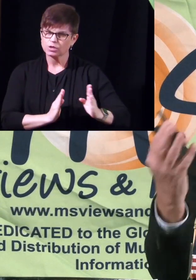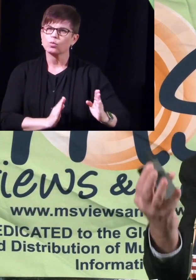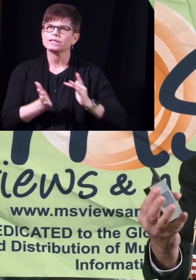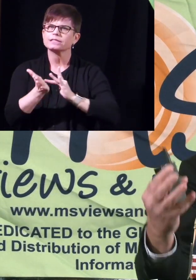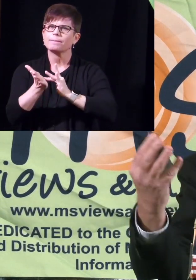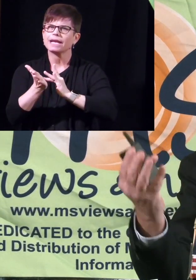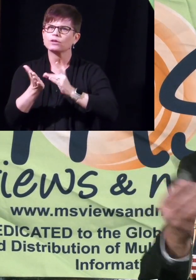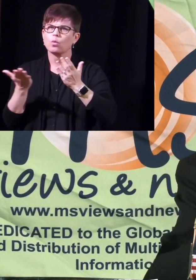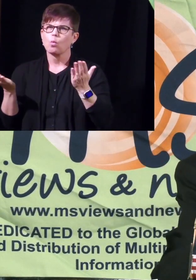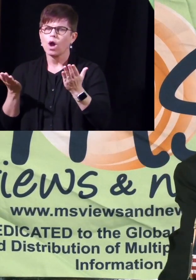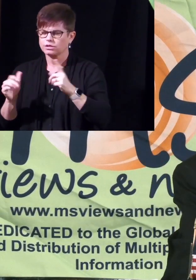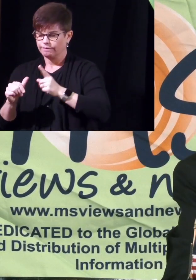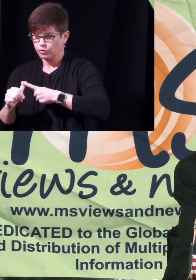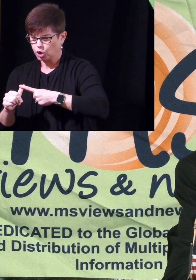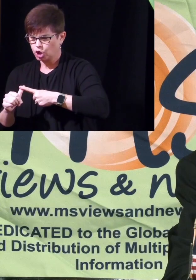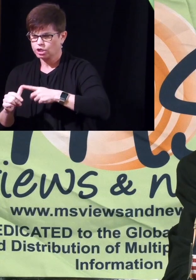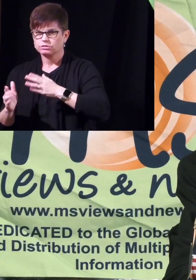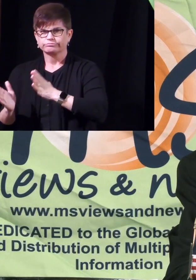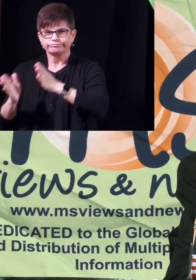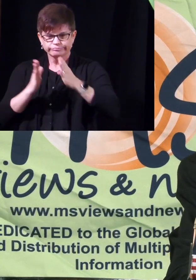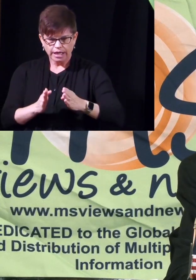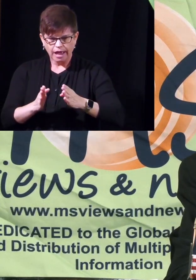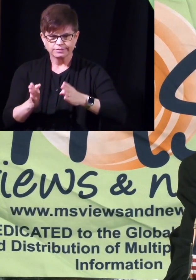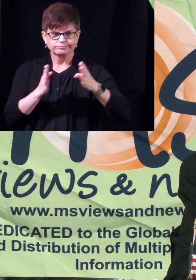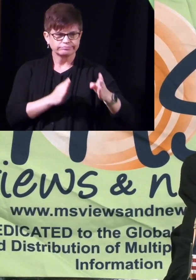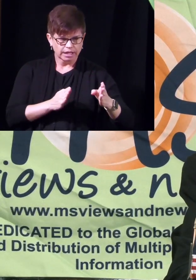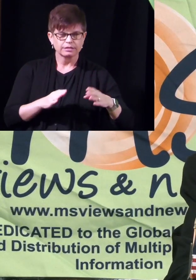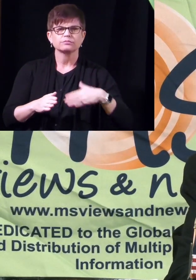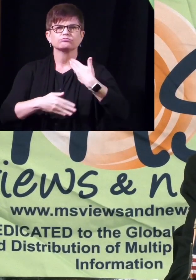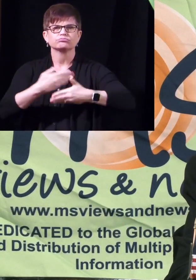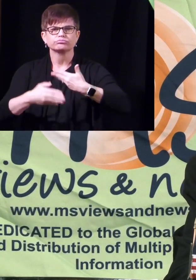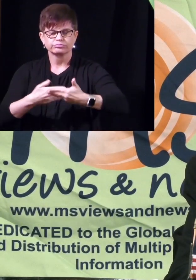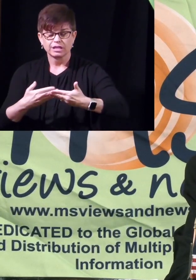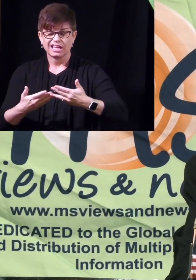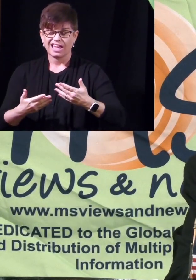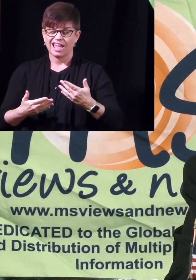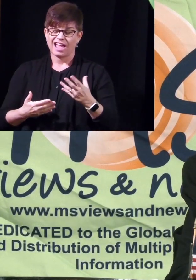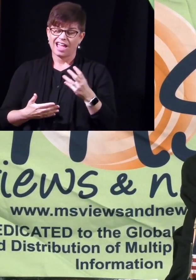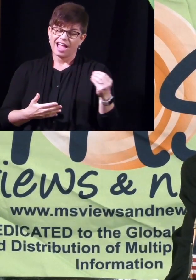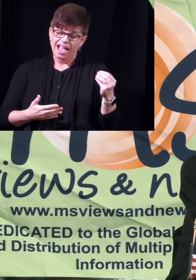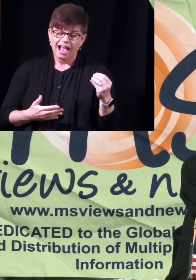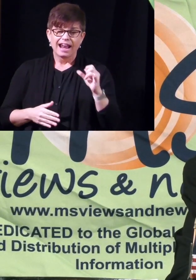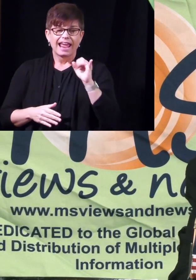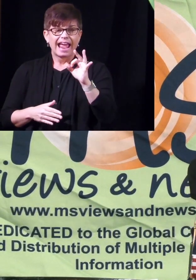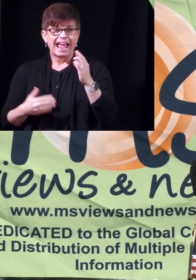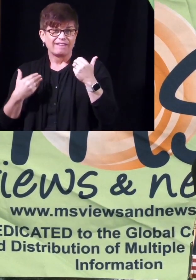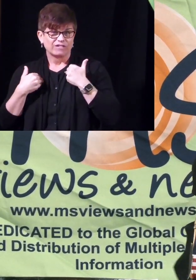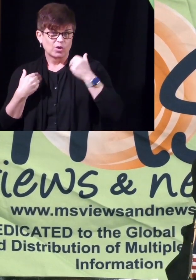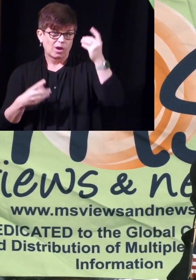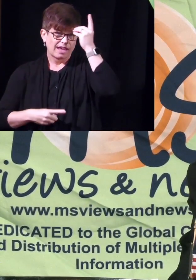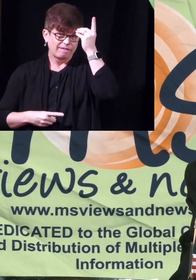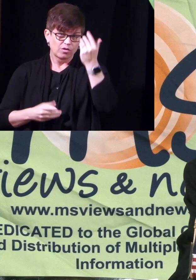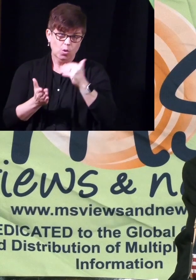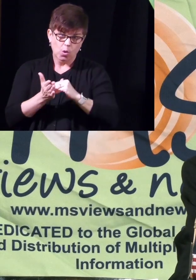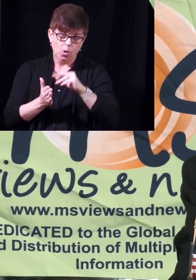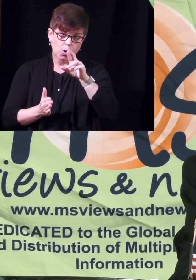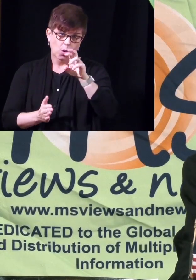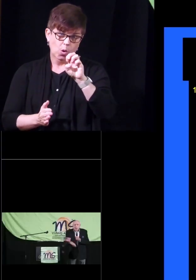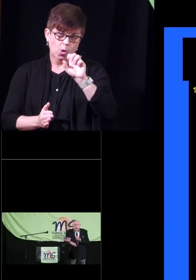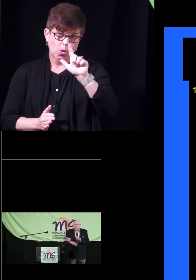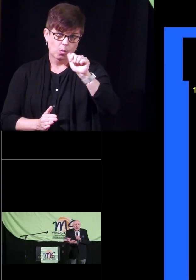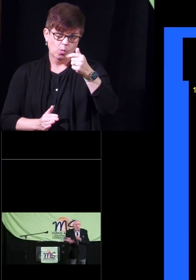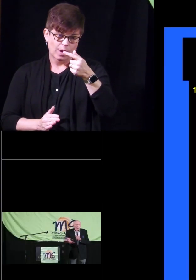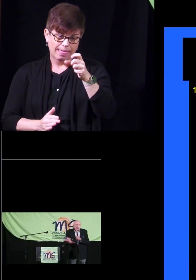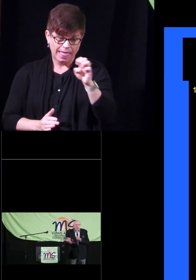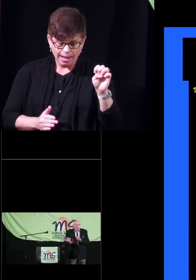use first? What follows? And finally, if you have a relapse, the final implication, the bottom item here, is symptom